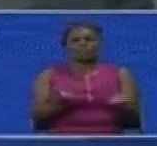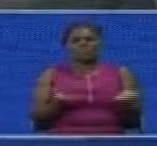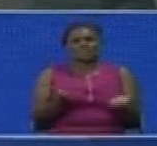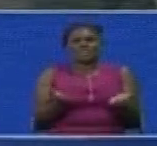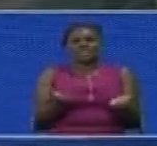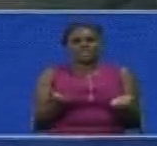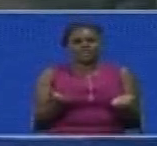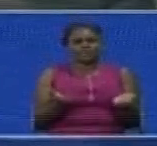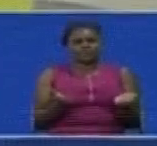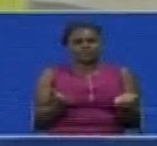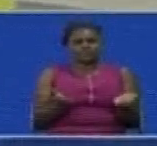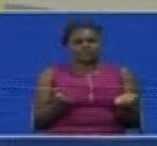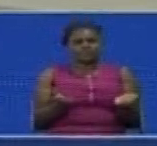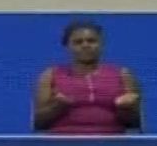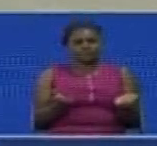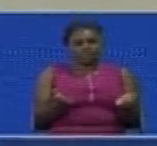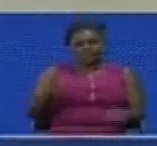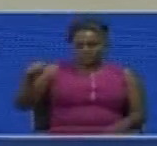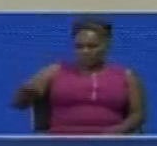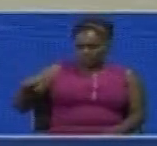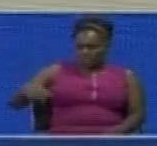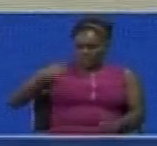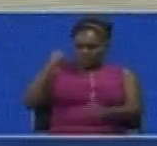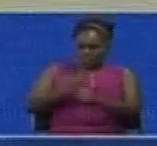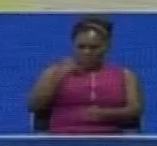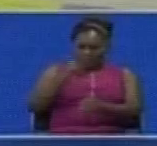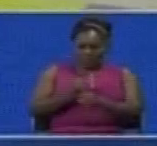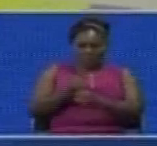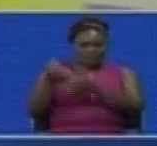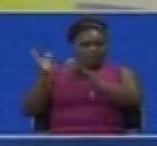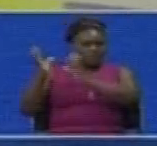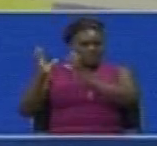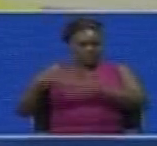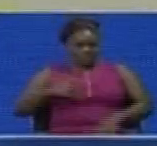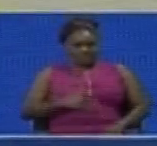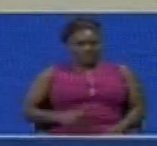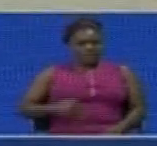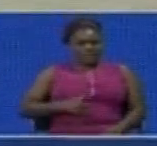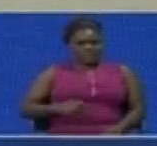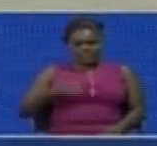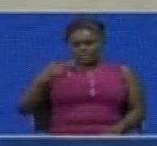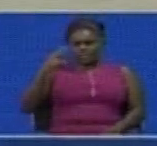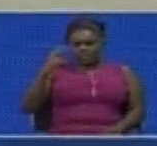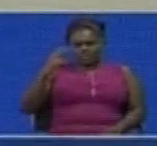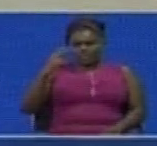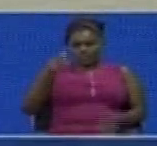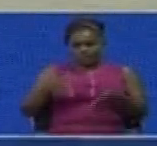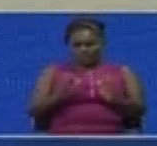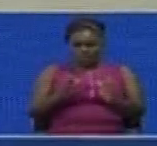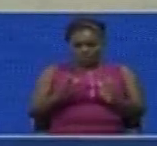is been allowed to operate. Today we're operating along Kilifi Malindi Road. Basically our focus is on